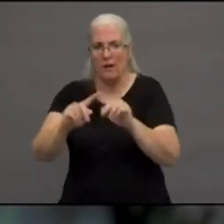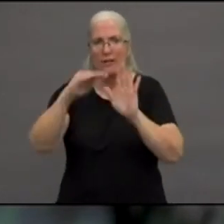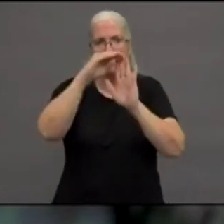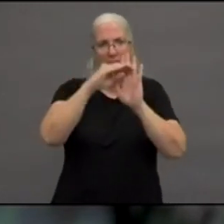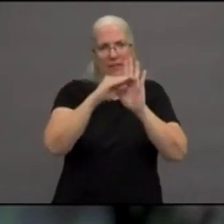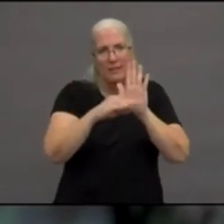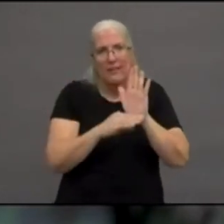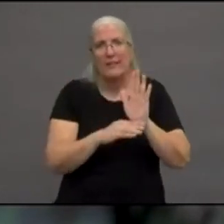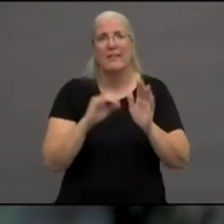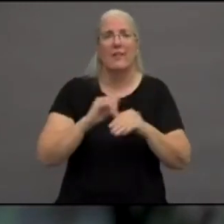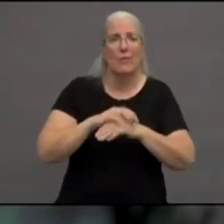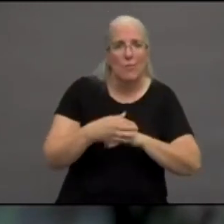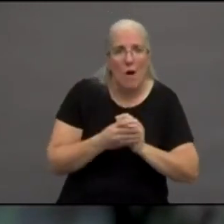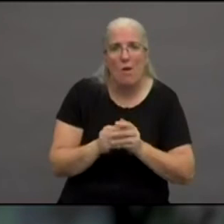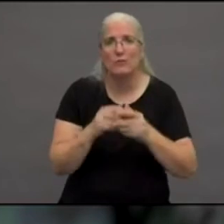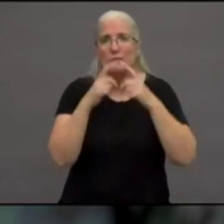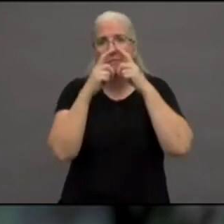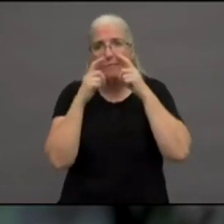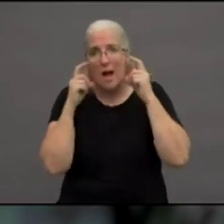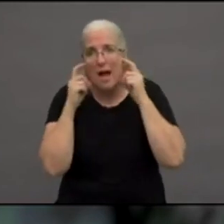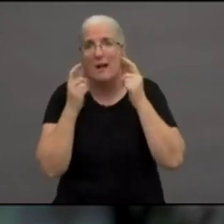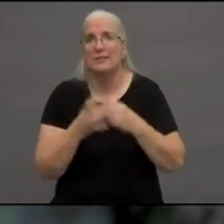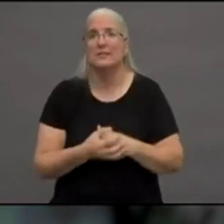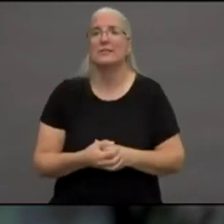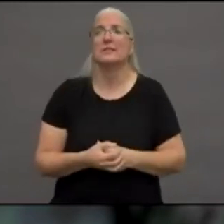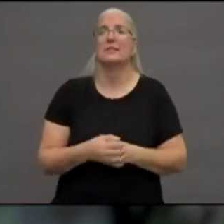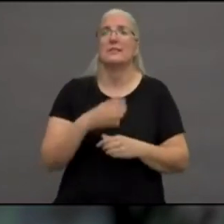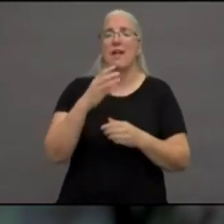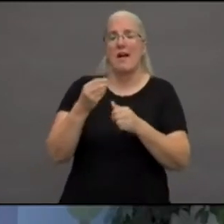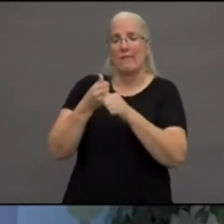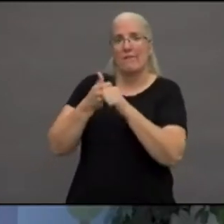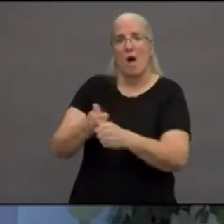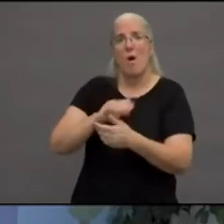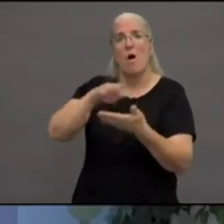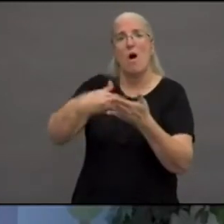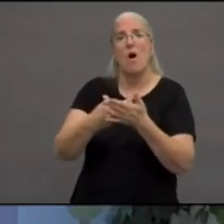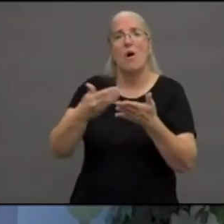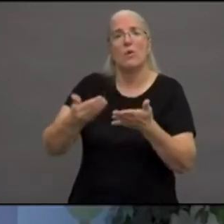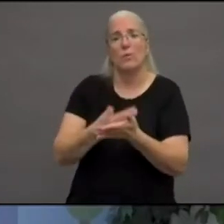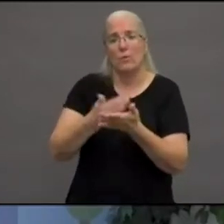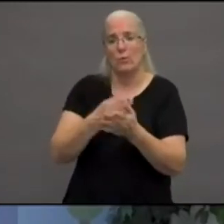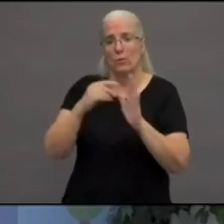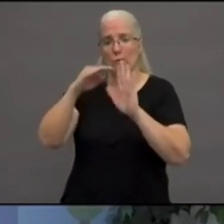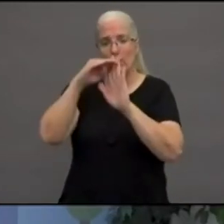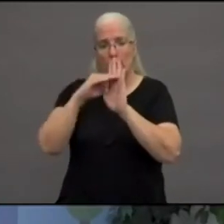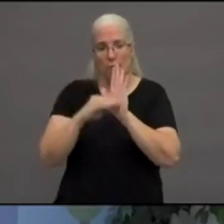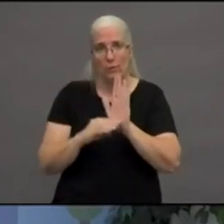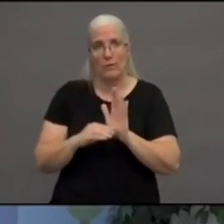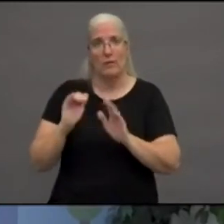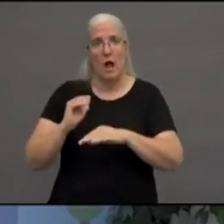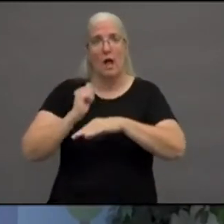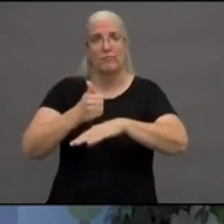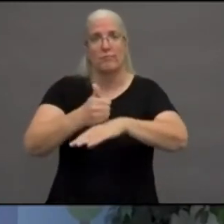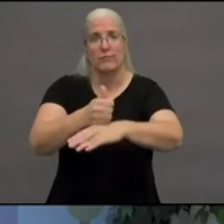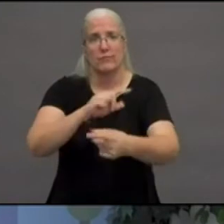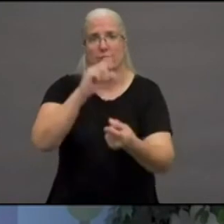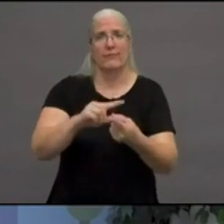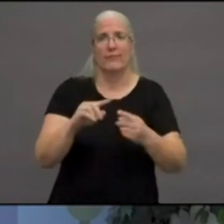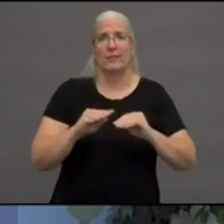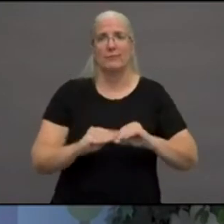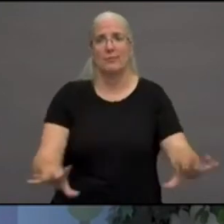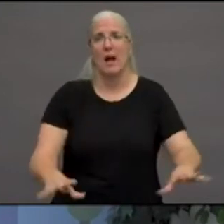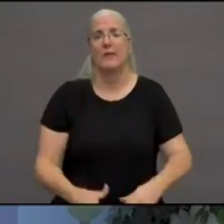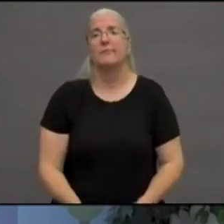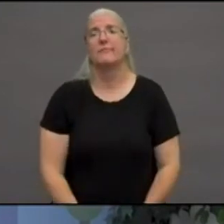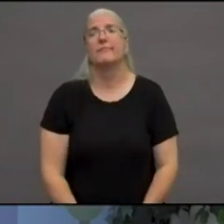of the guidance to decrease the spread. Thank you, Jill, again for your time. And as she mentioned, it's important for all of